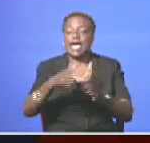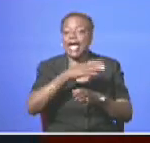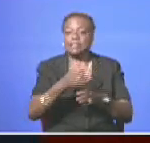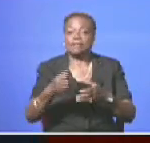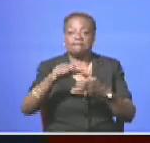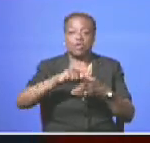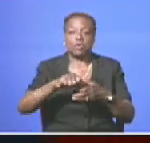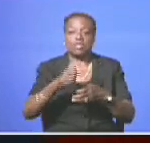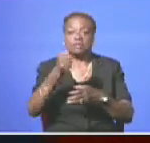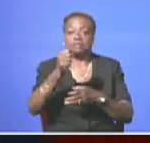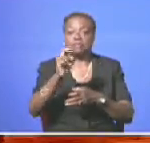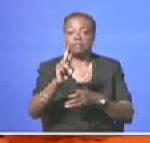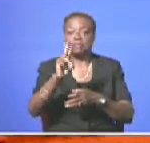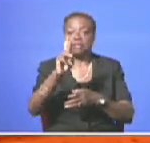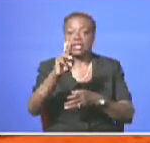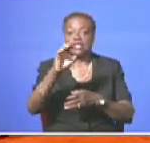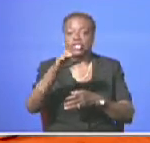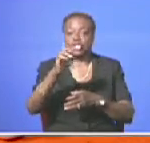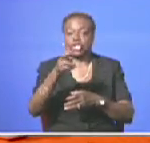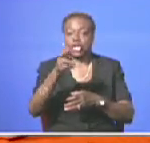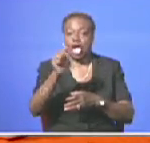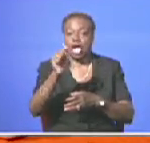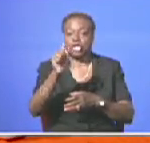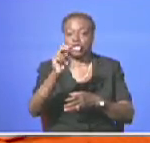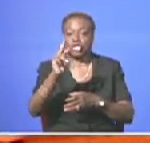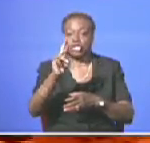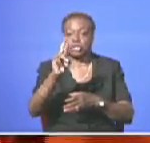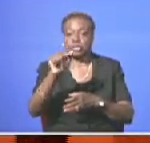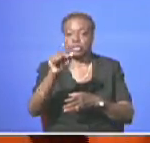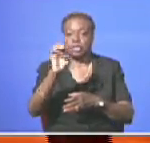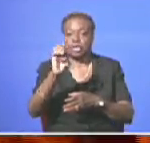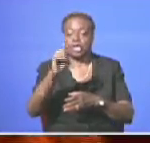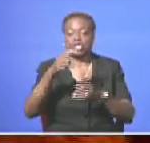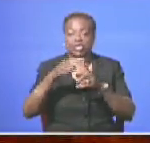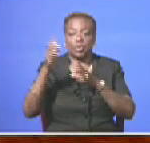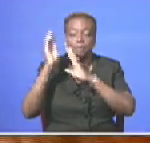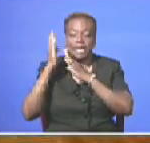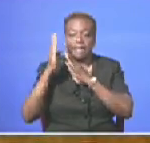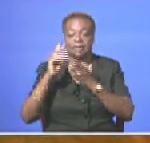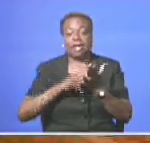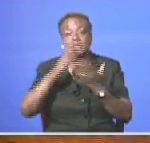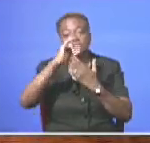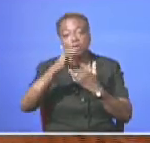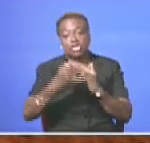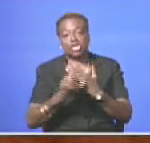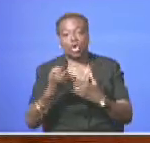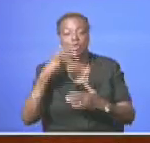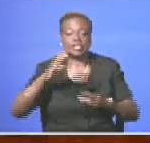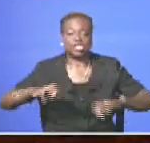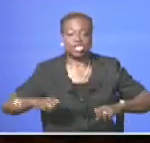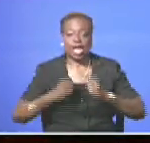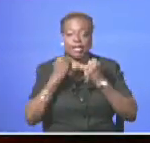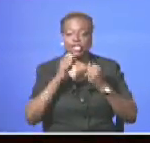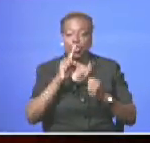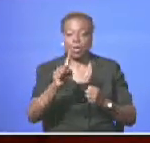Bahamians. Moxey admits that Station A project was a very challenging one.